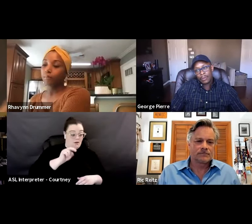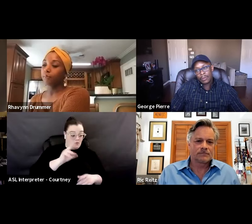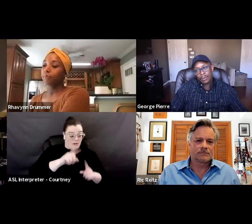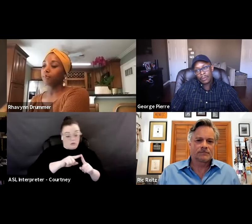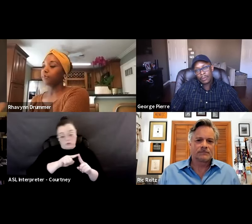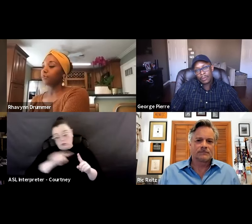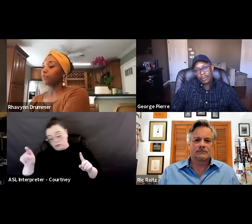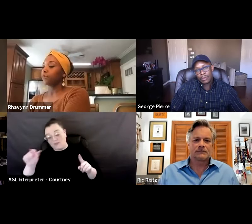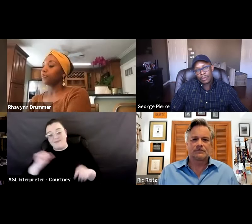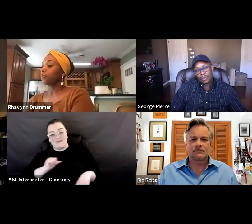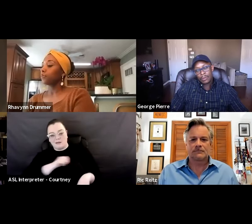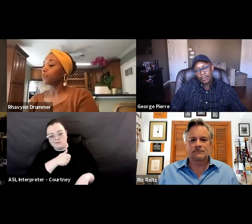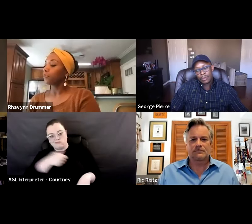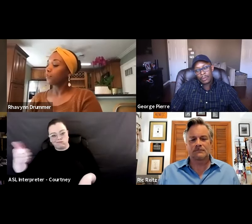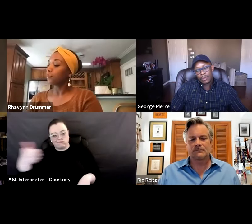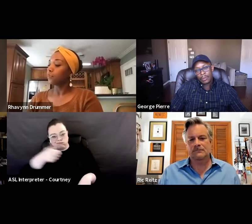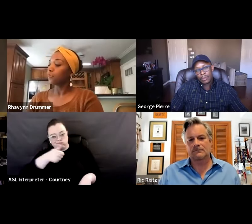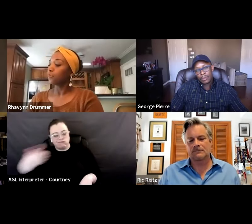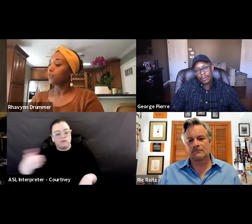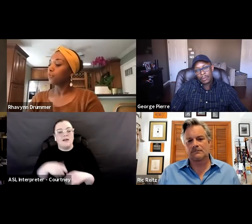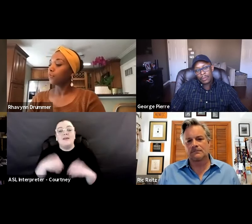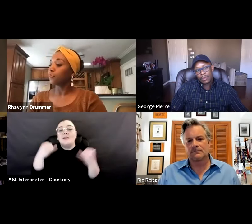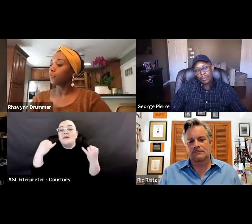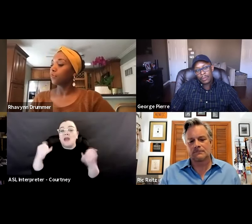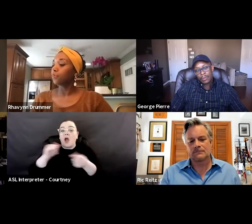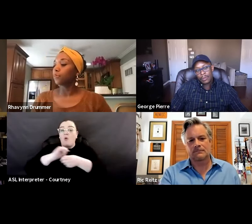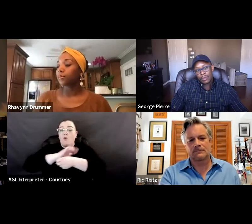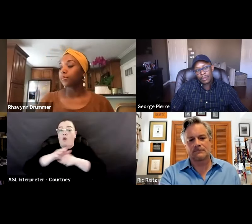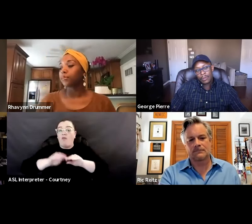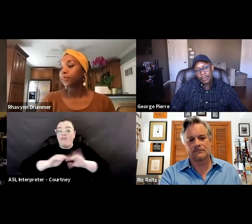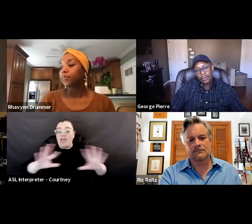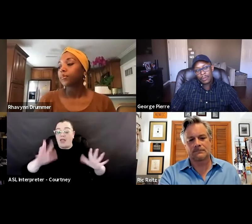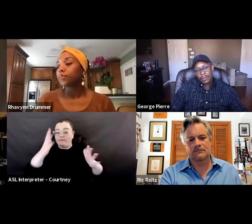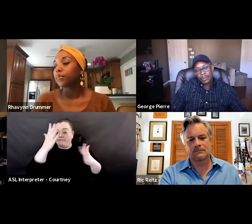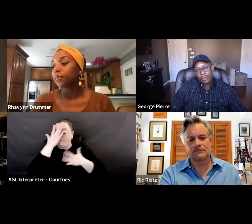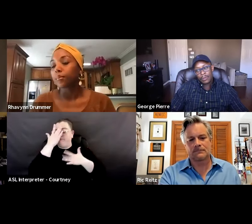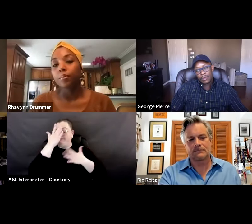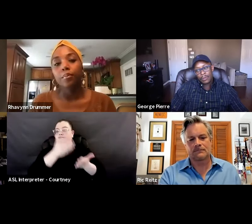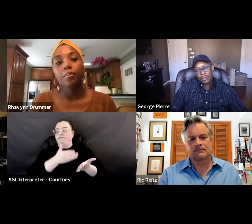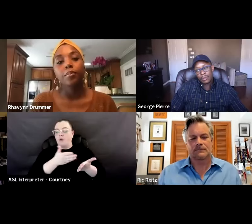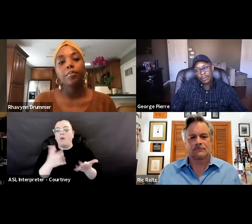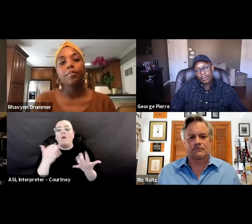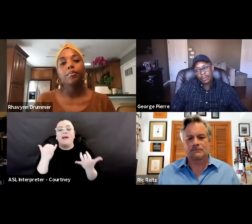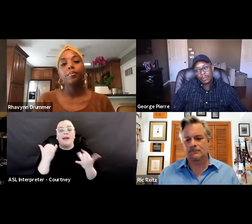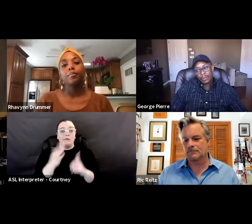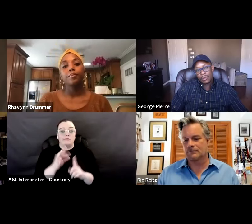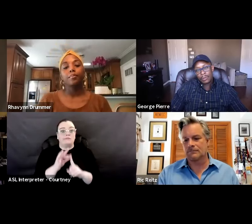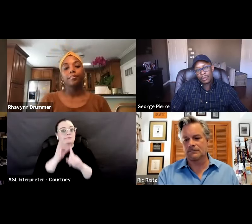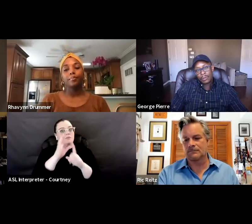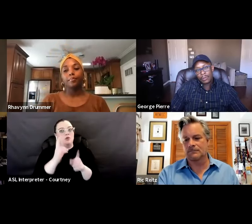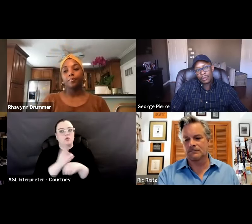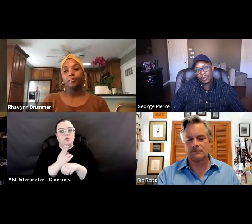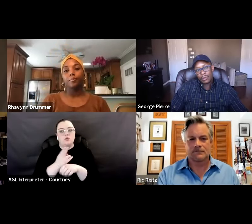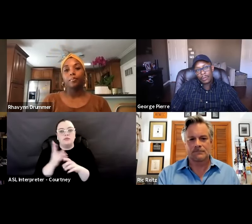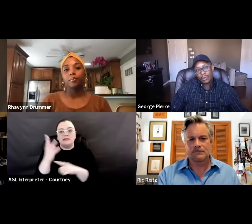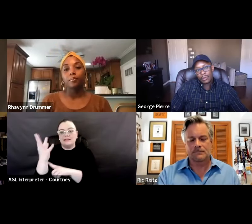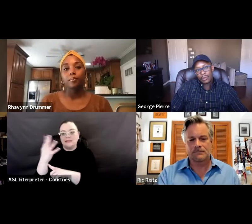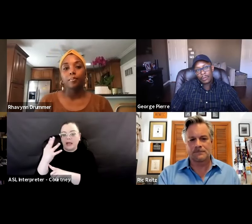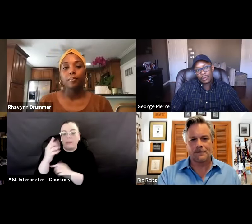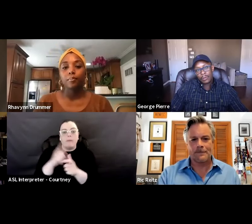Now here we are in a market that's dictated by COVID. Almost exclusively, we're using taped auditions and Zoom